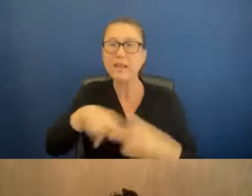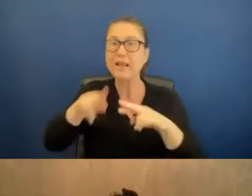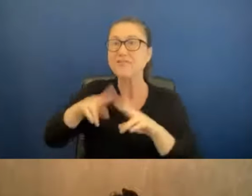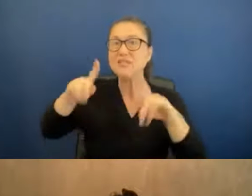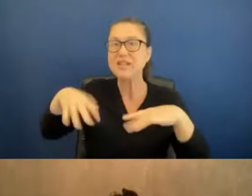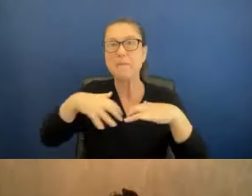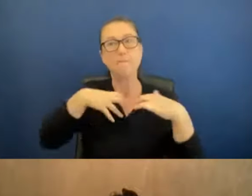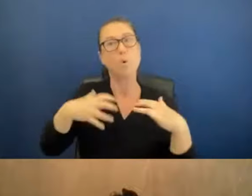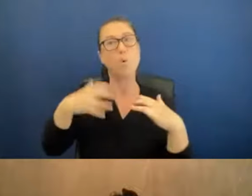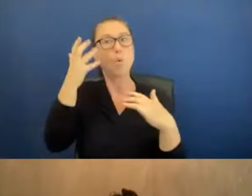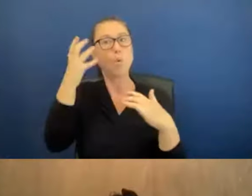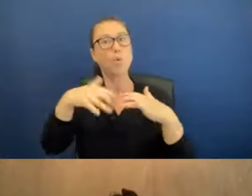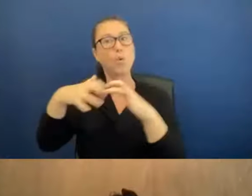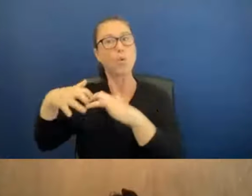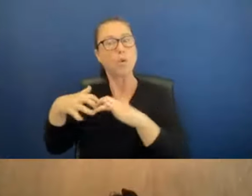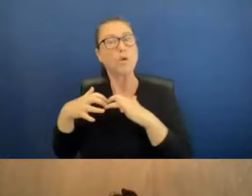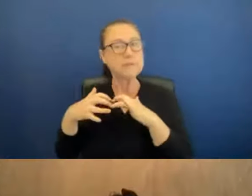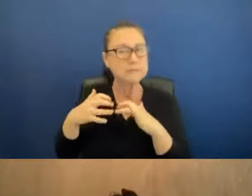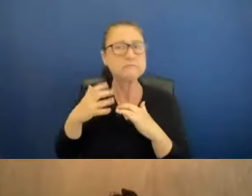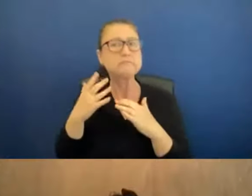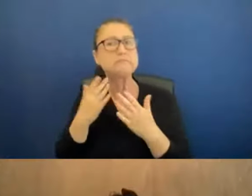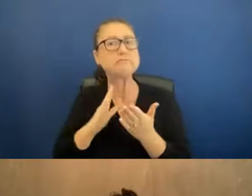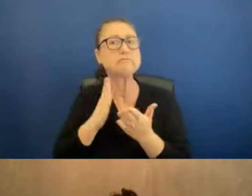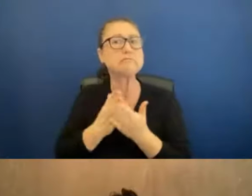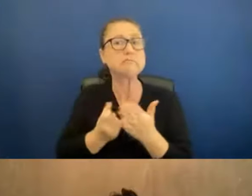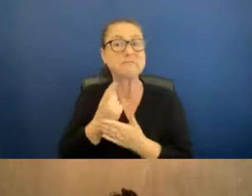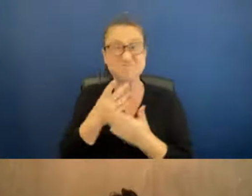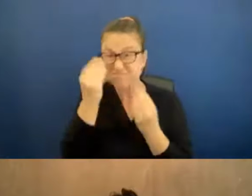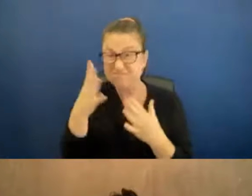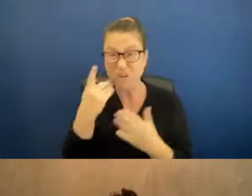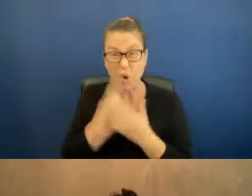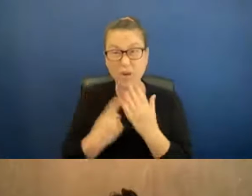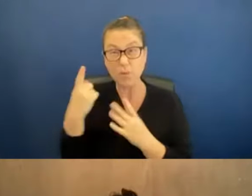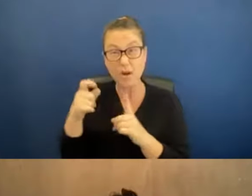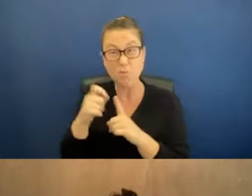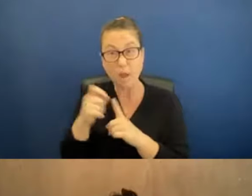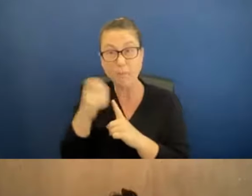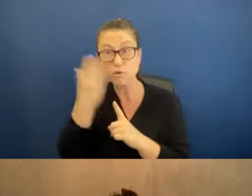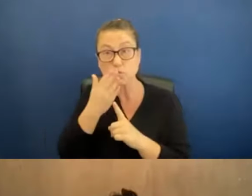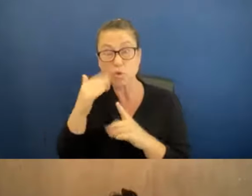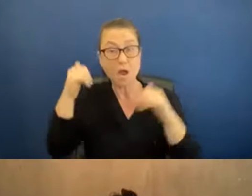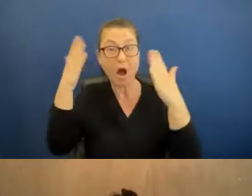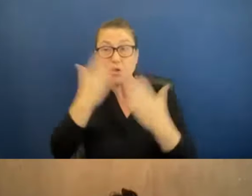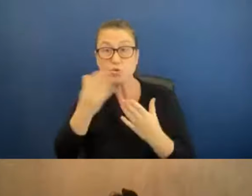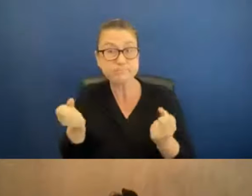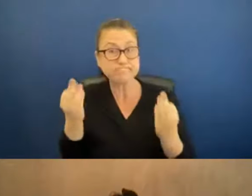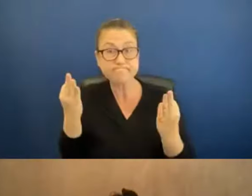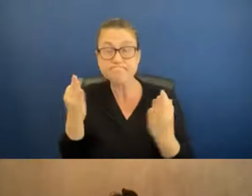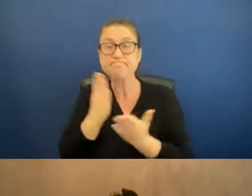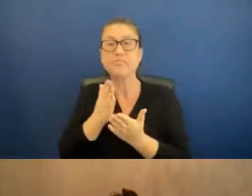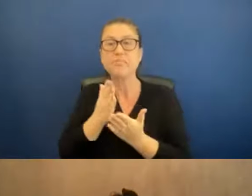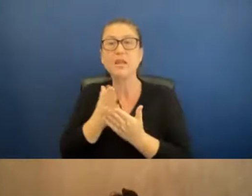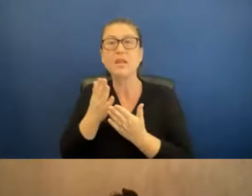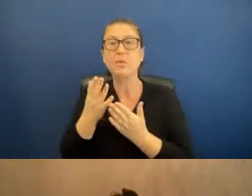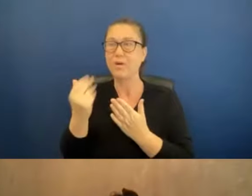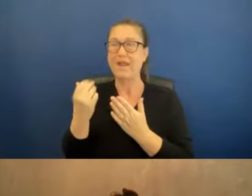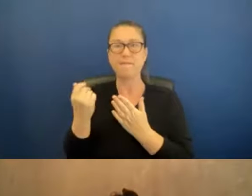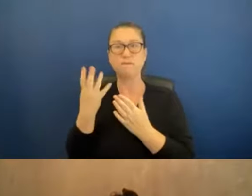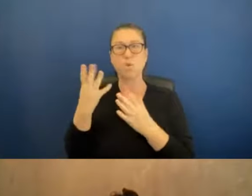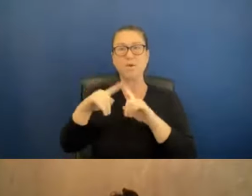I guess the other bit of kind of context is that there's one primary school here. There's no high school. We're zoned into four different high school zones.